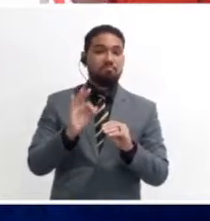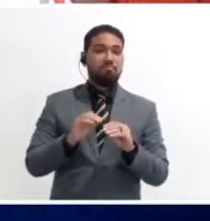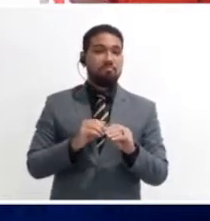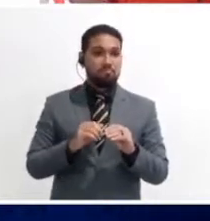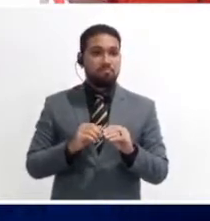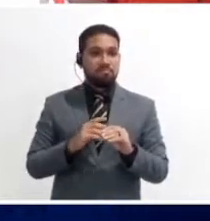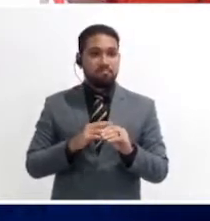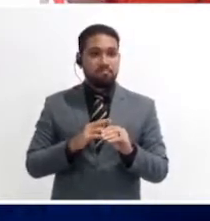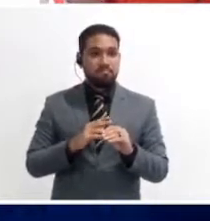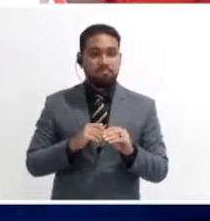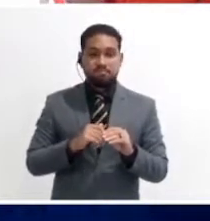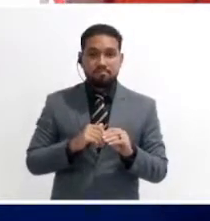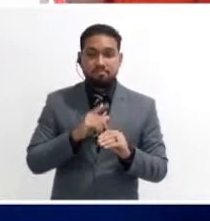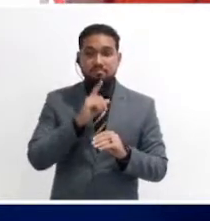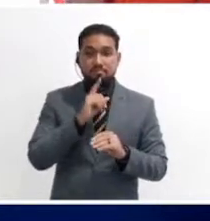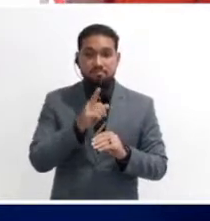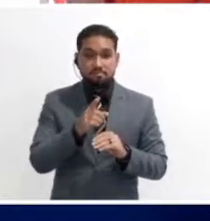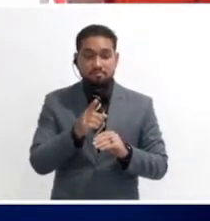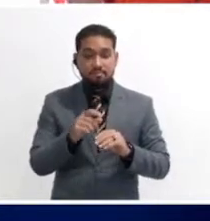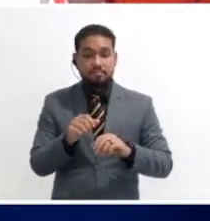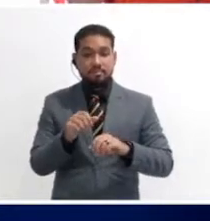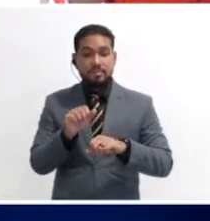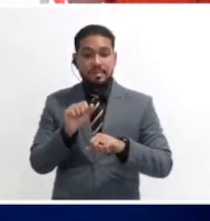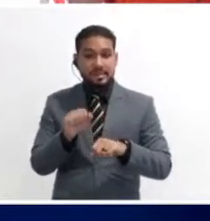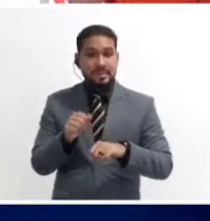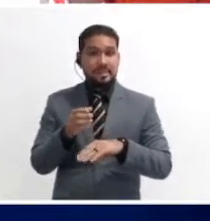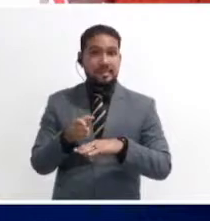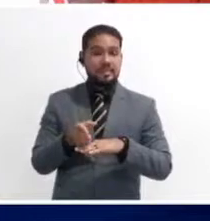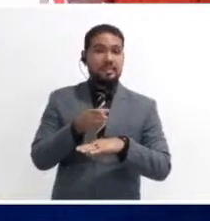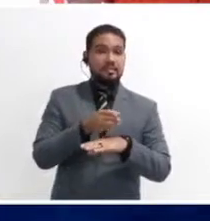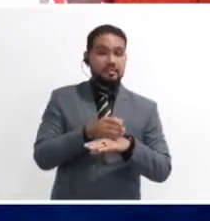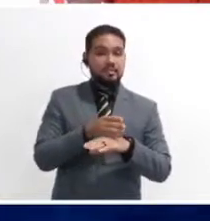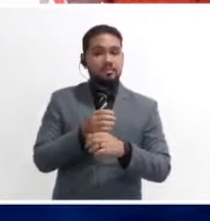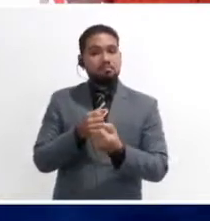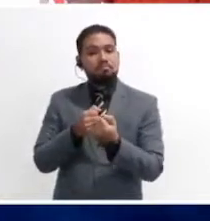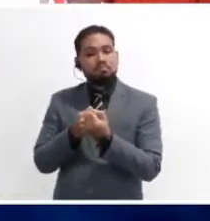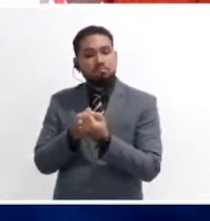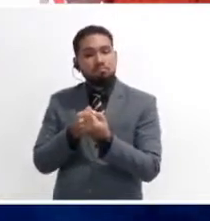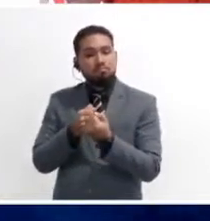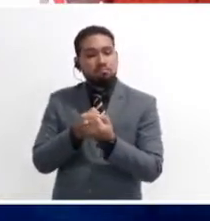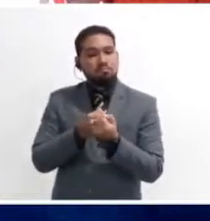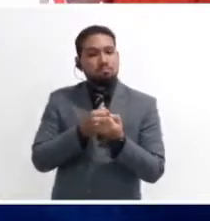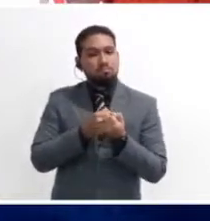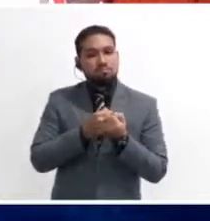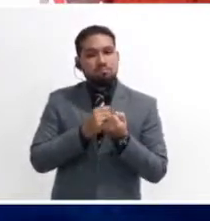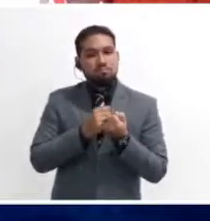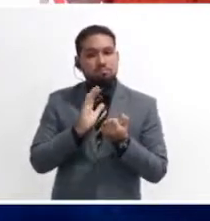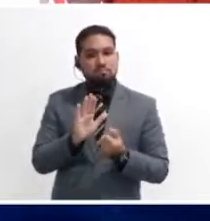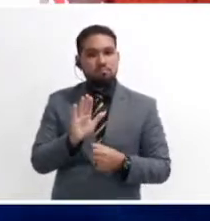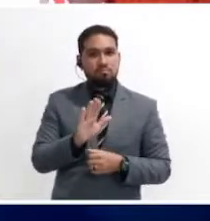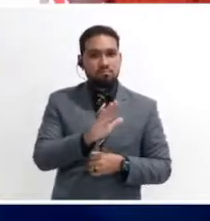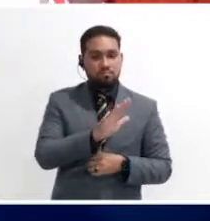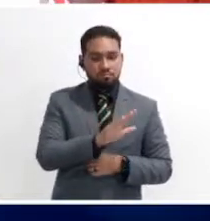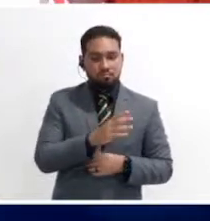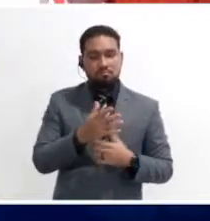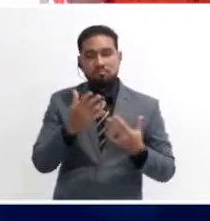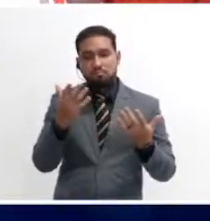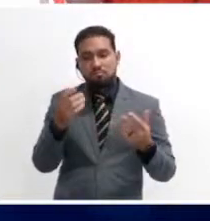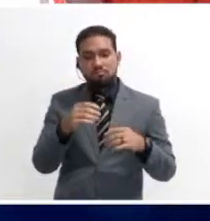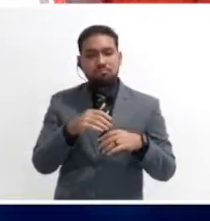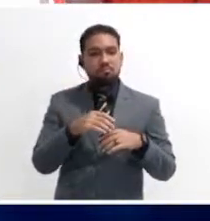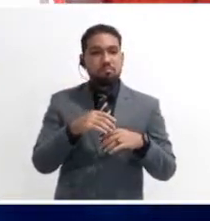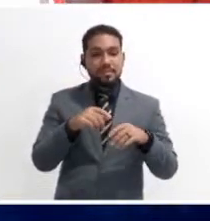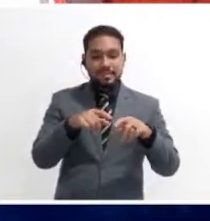chips, but we can also put clips in the package to replace the wire bond. So I mentioned this kind of